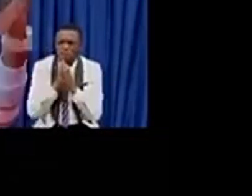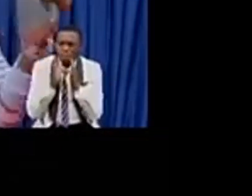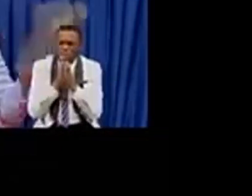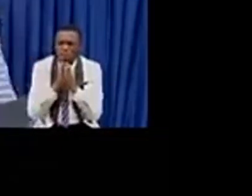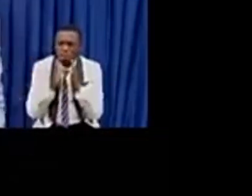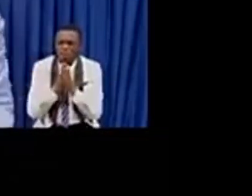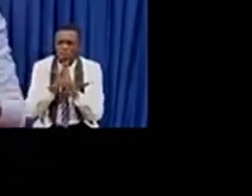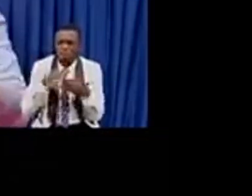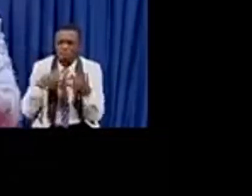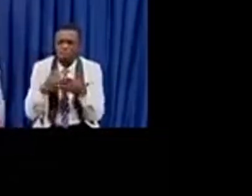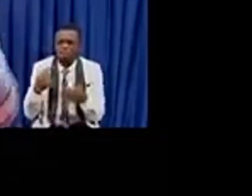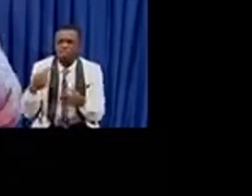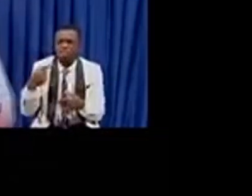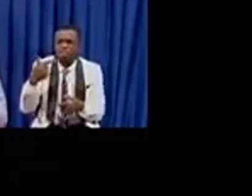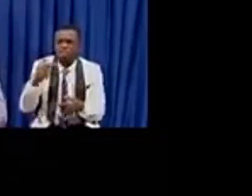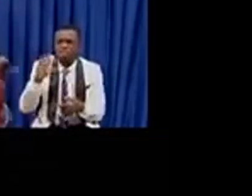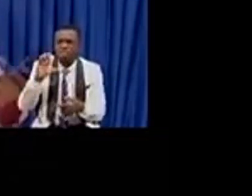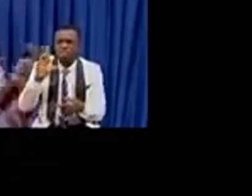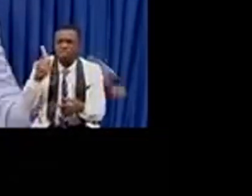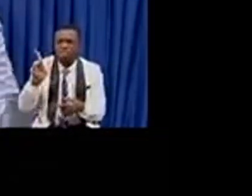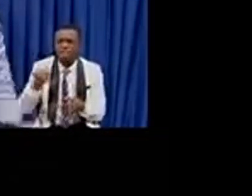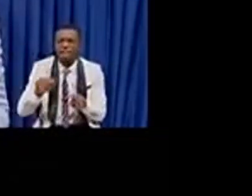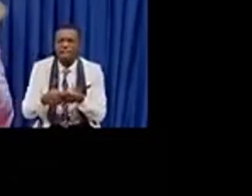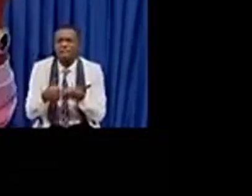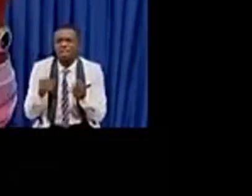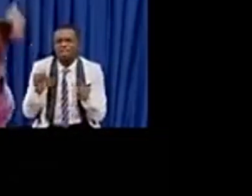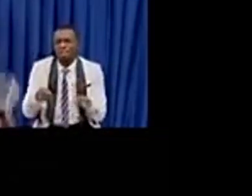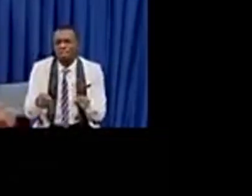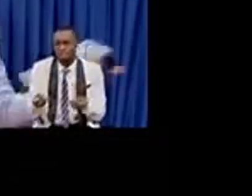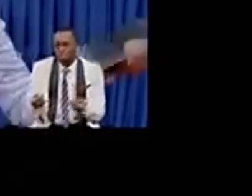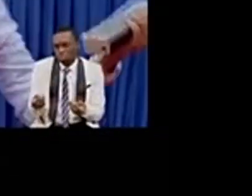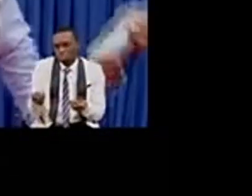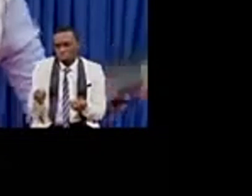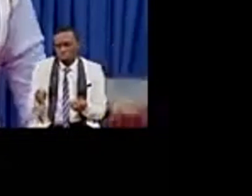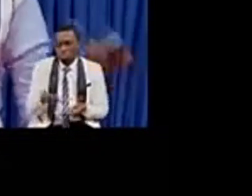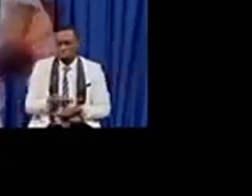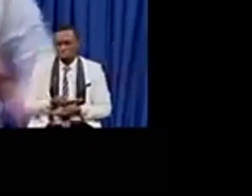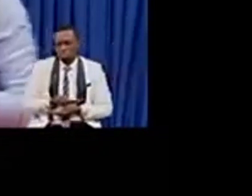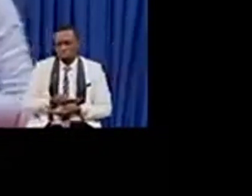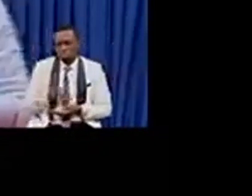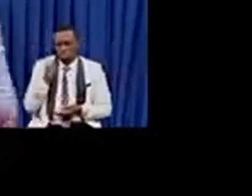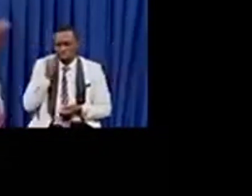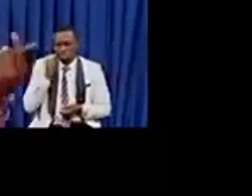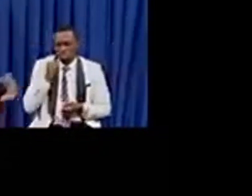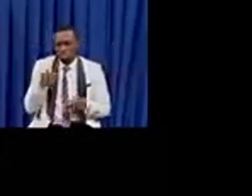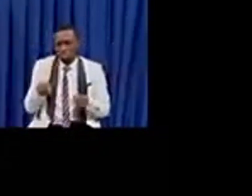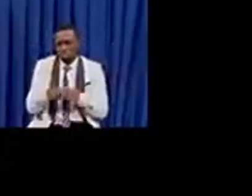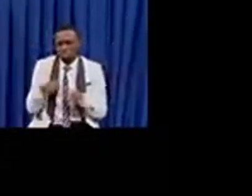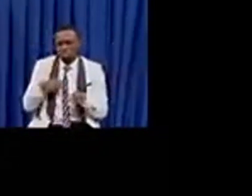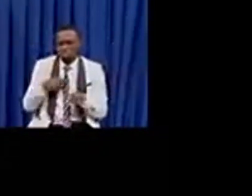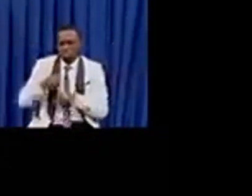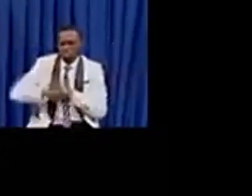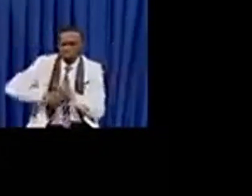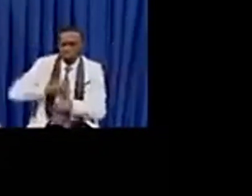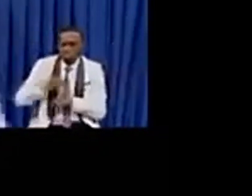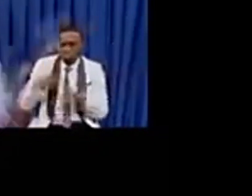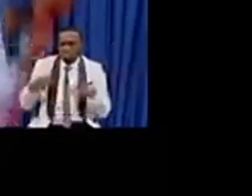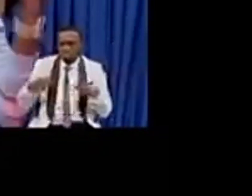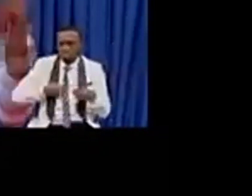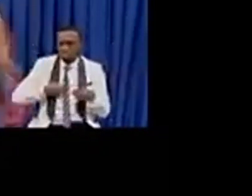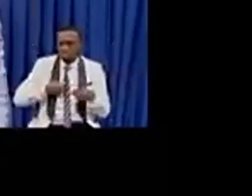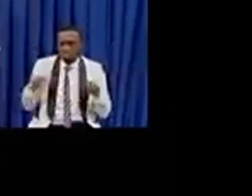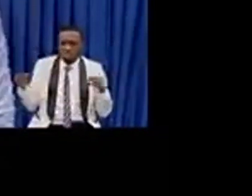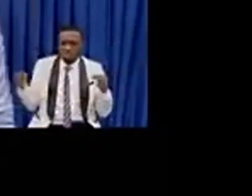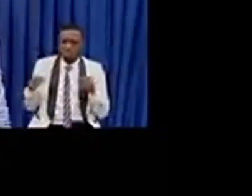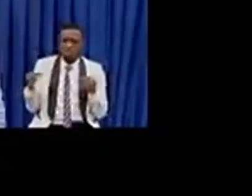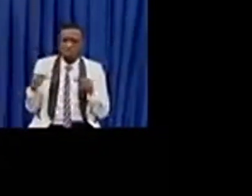I've been asking God, how can a little girl like me will be suffering from this chest pain? I say, God, no, that